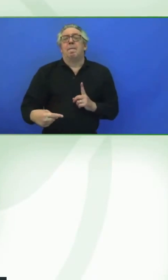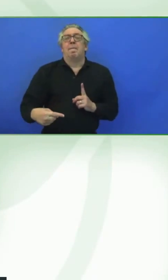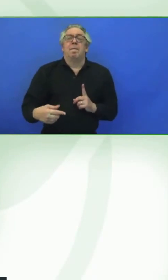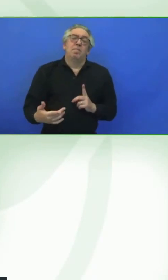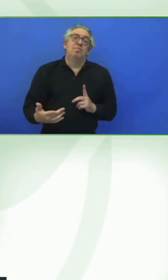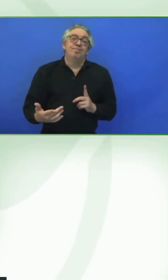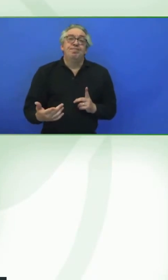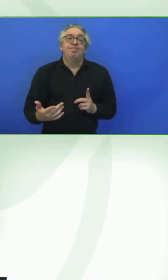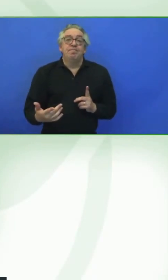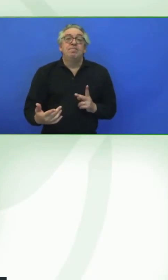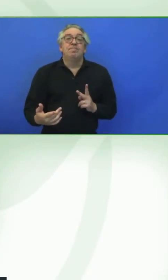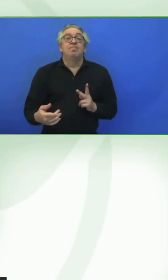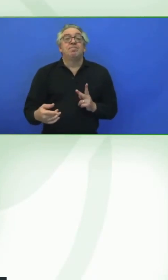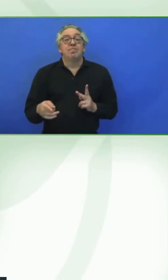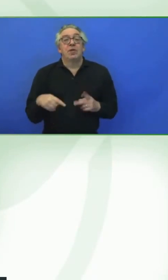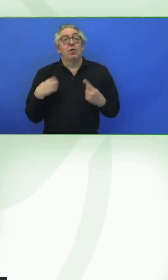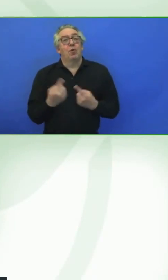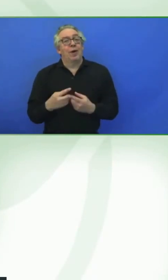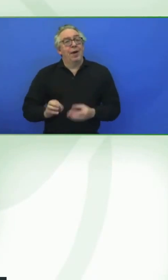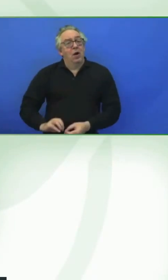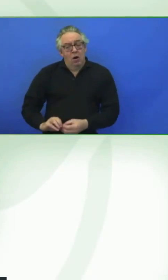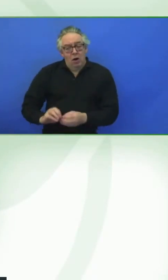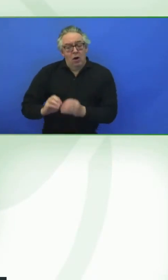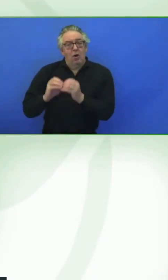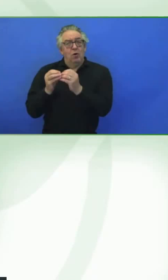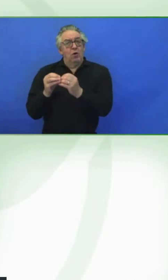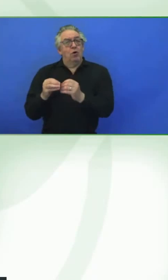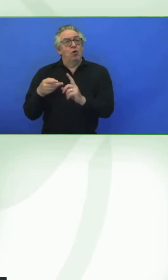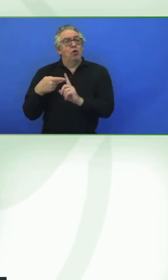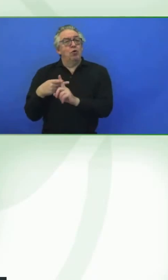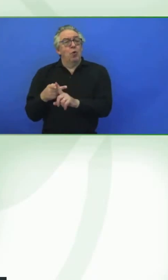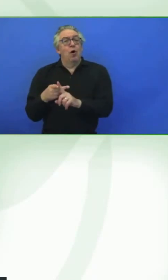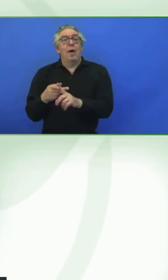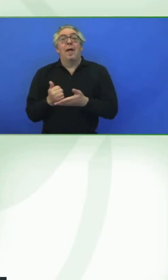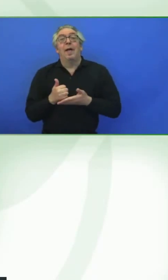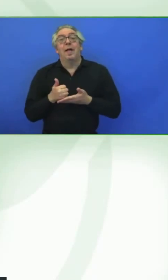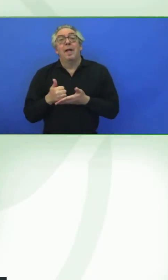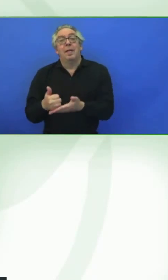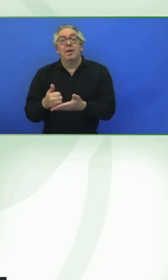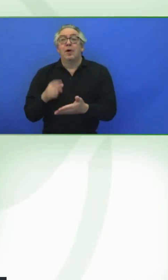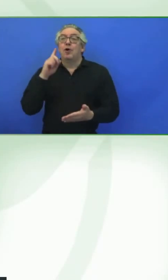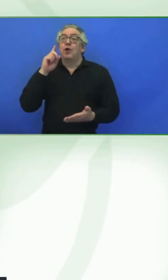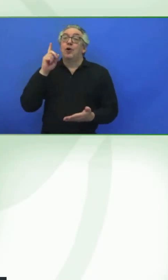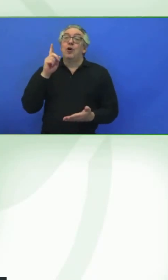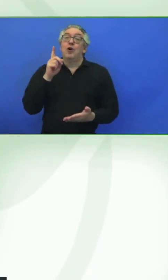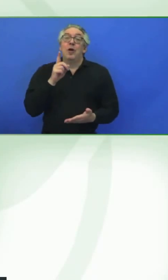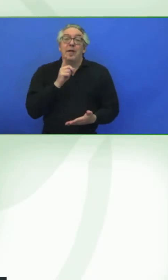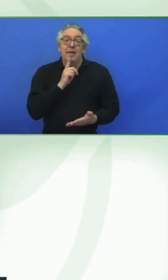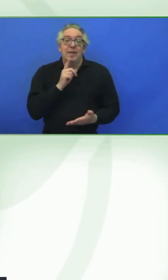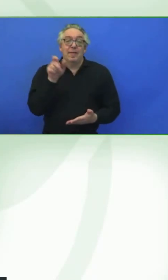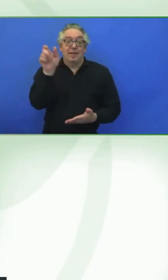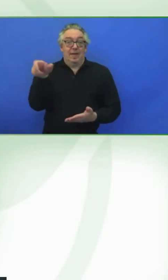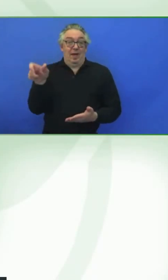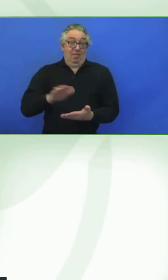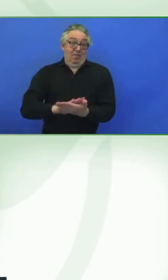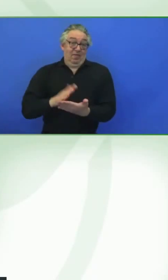tool that helps the deaf translators to do their work.